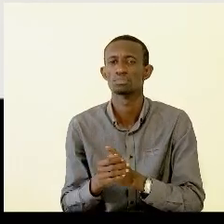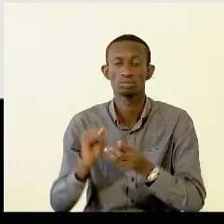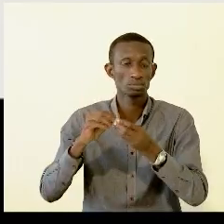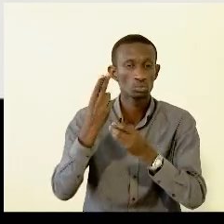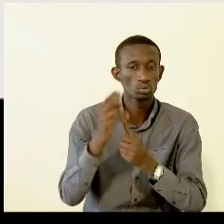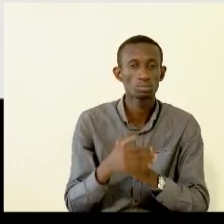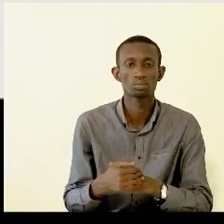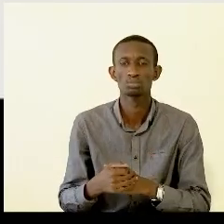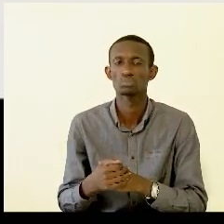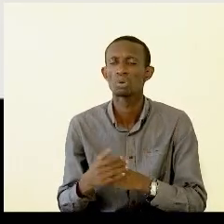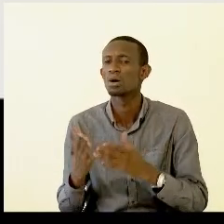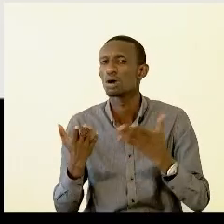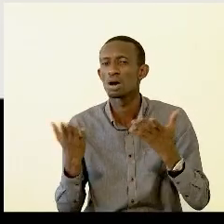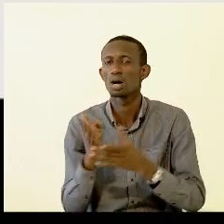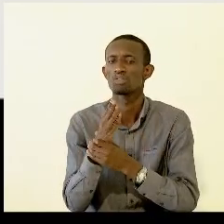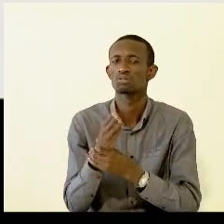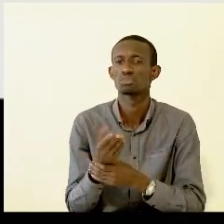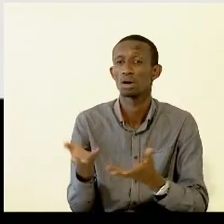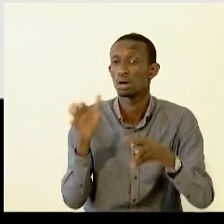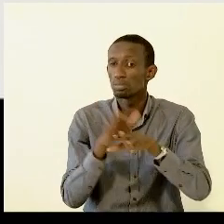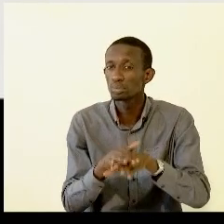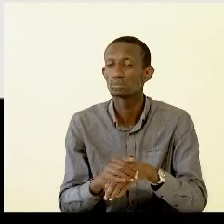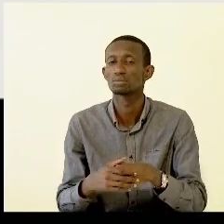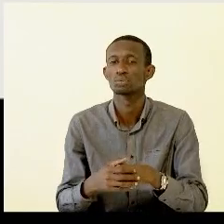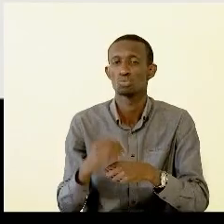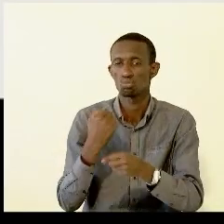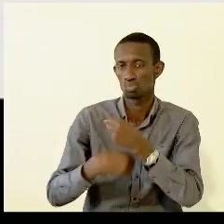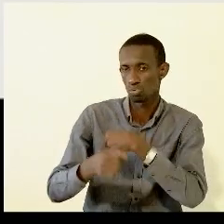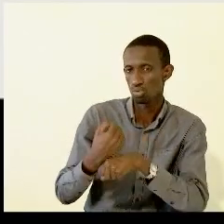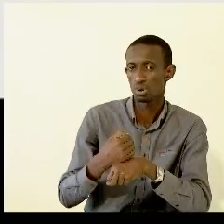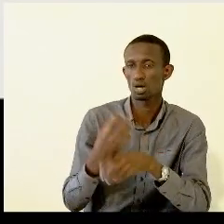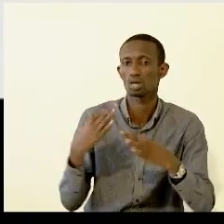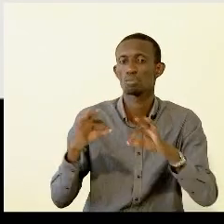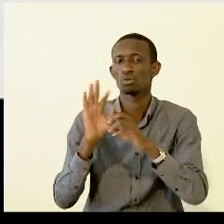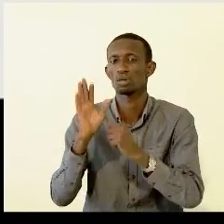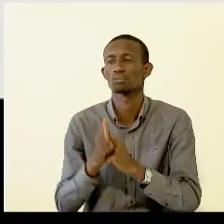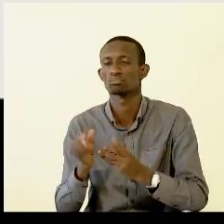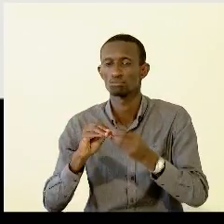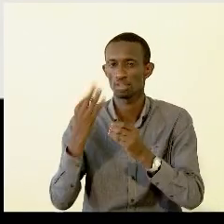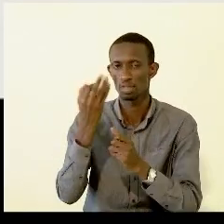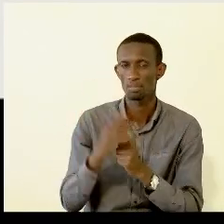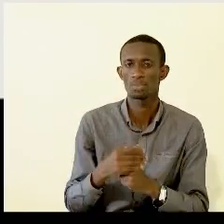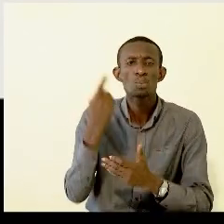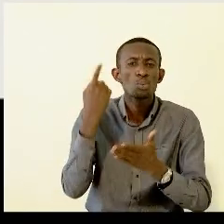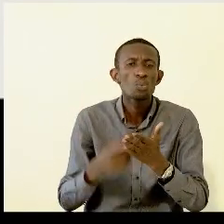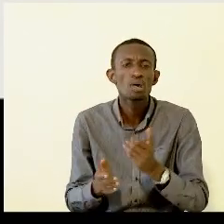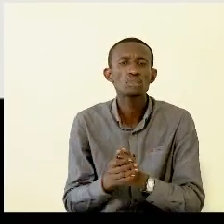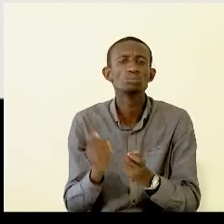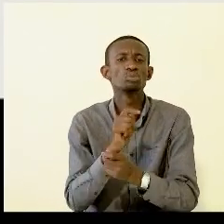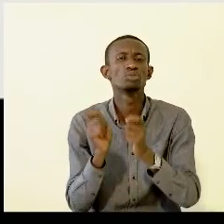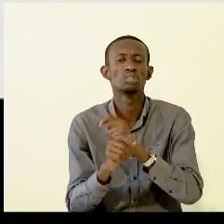number 2, how are leaves adapted to perform their functions? Question number 3, what